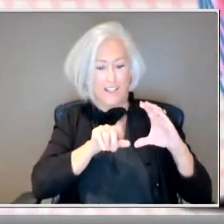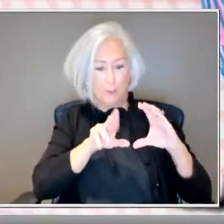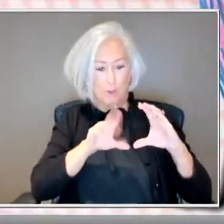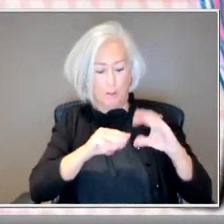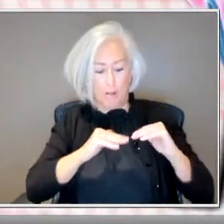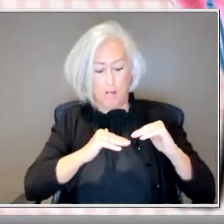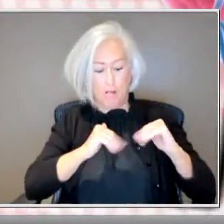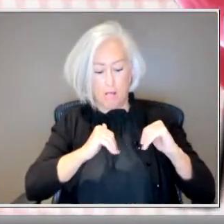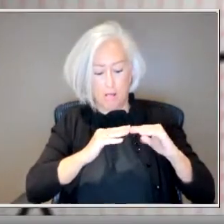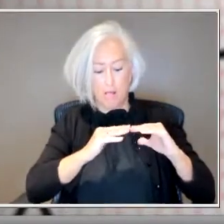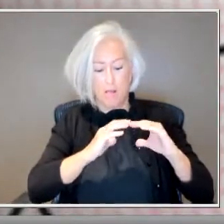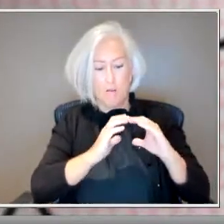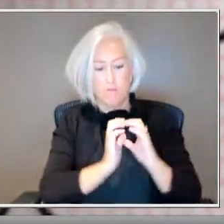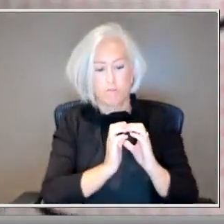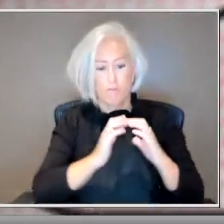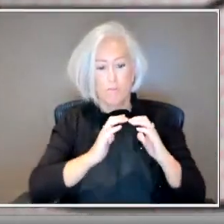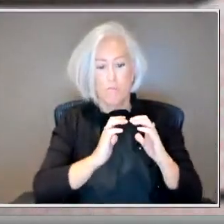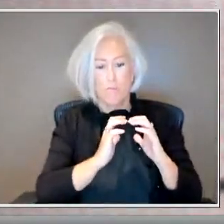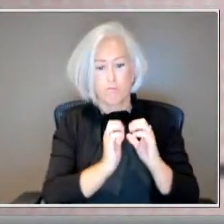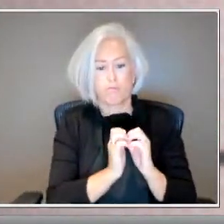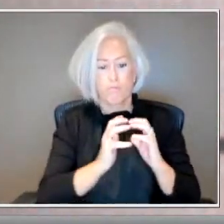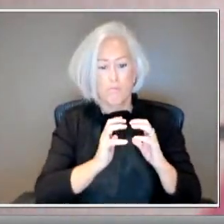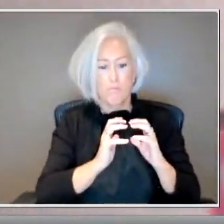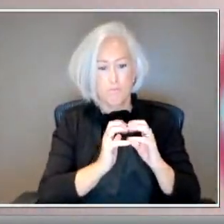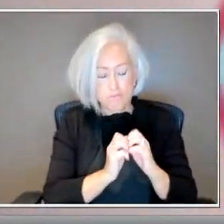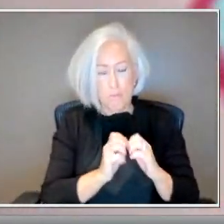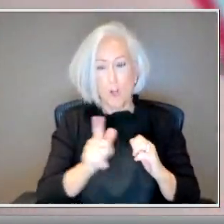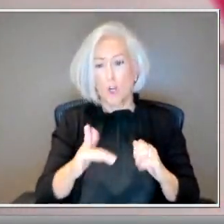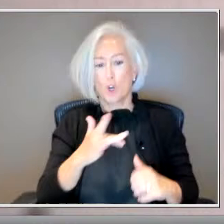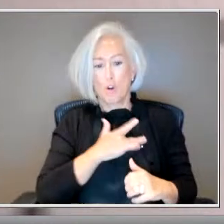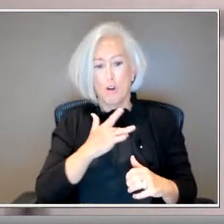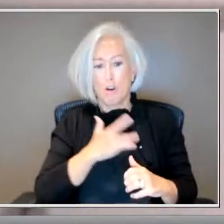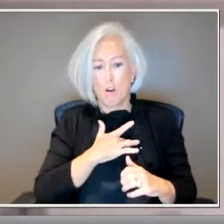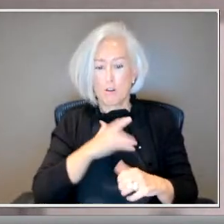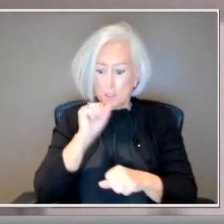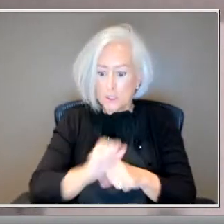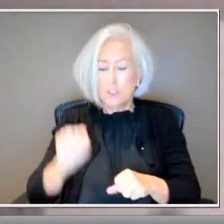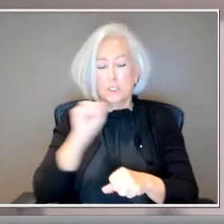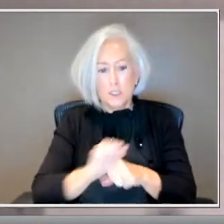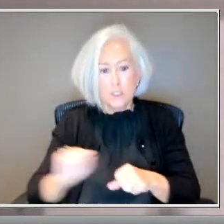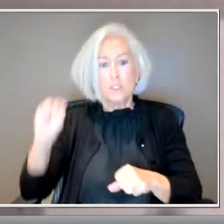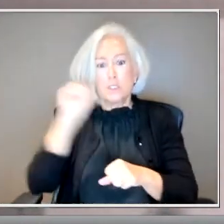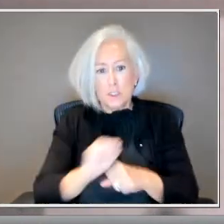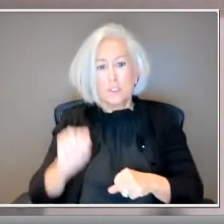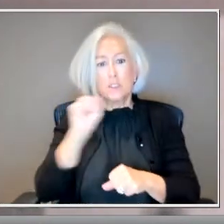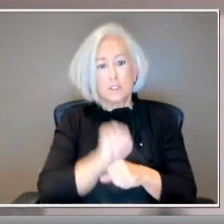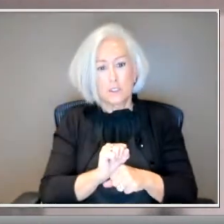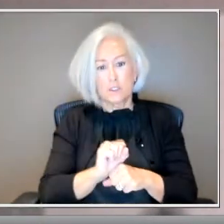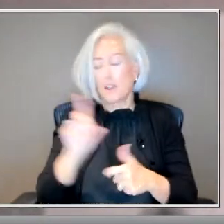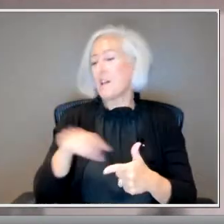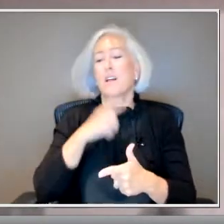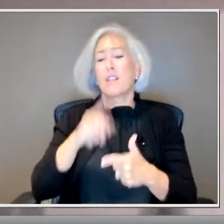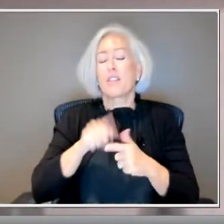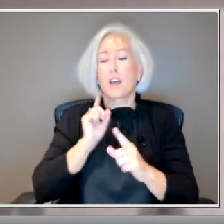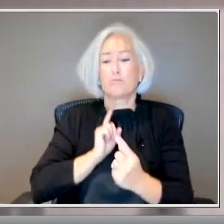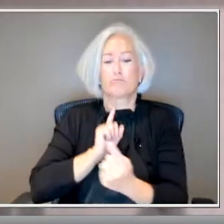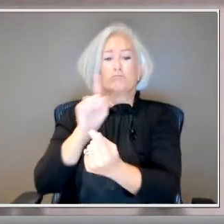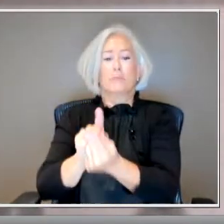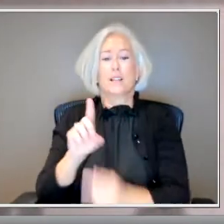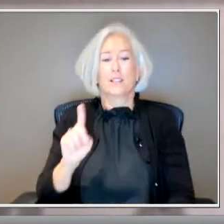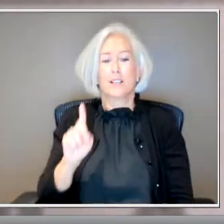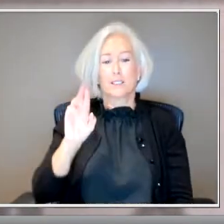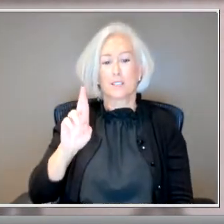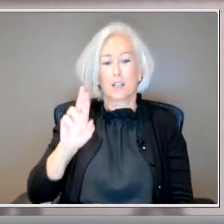in overdrive. That's when she was sent to University of Kansas Health System electrophysiologist, Dr.